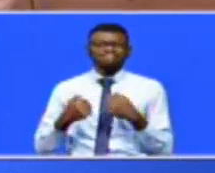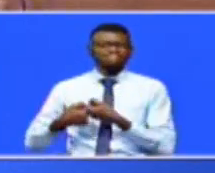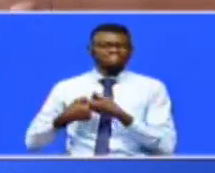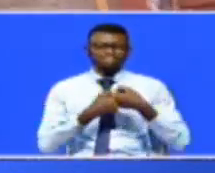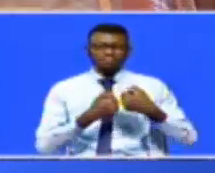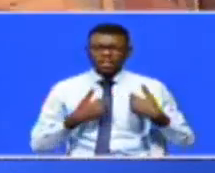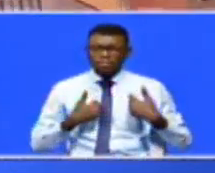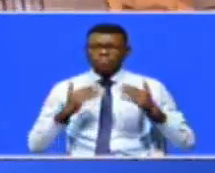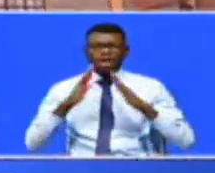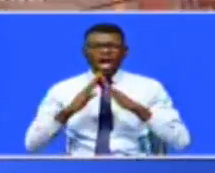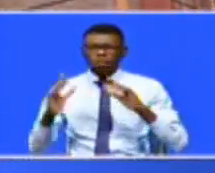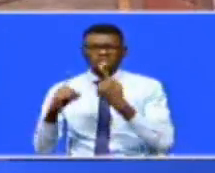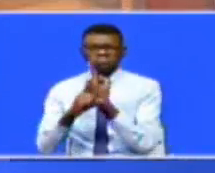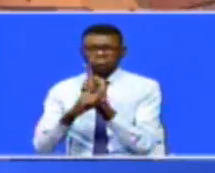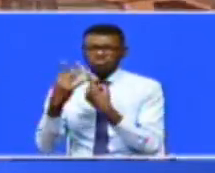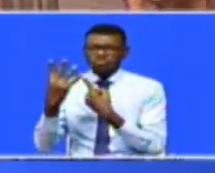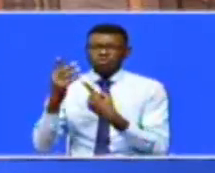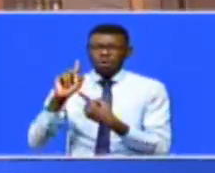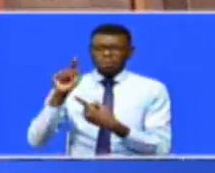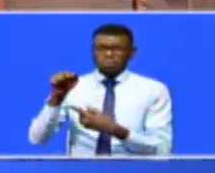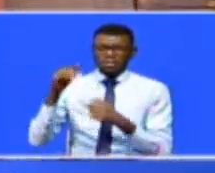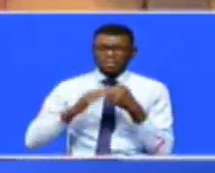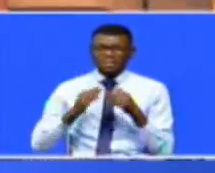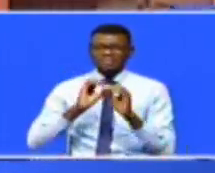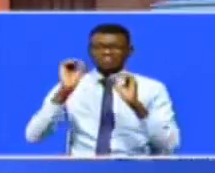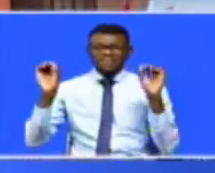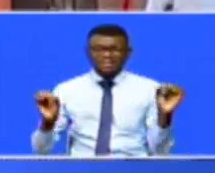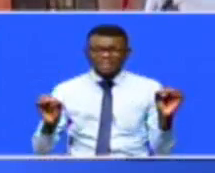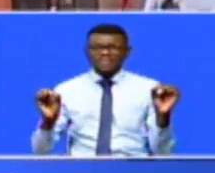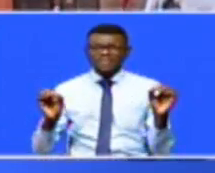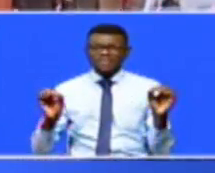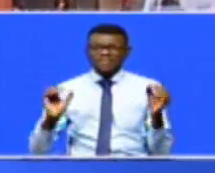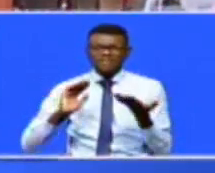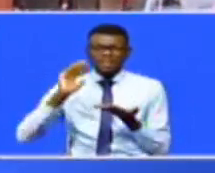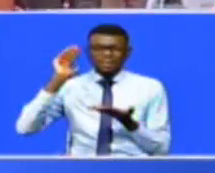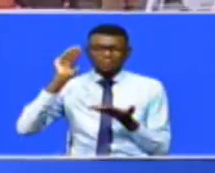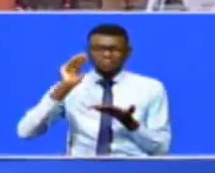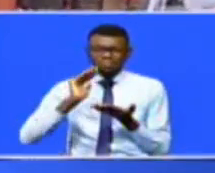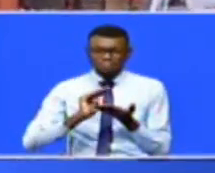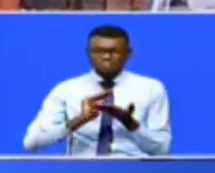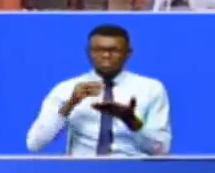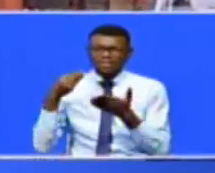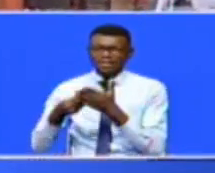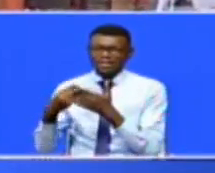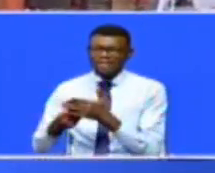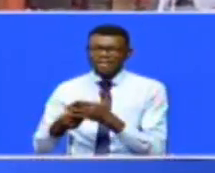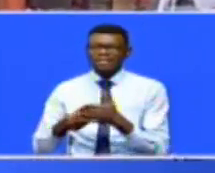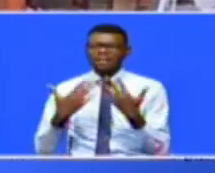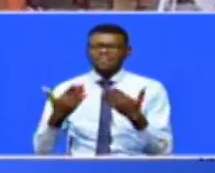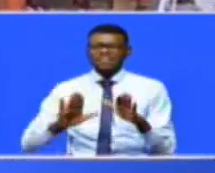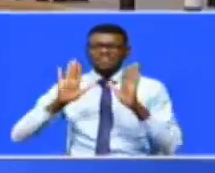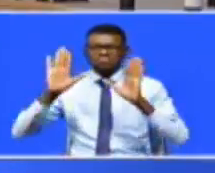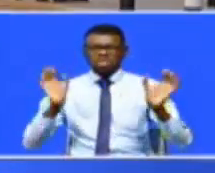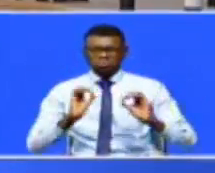majority of households, 41.9%, are cutting back on financial spending on non-essential commodities.